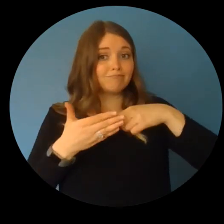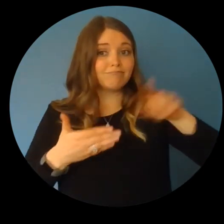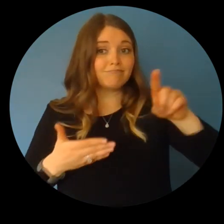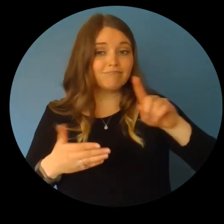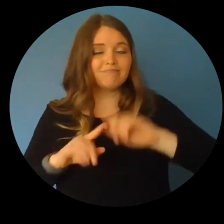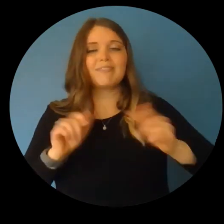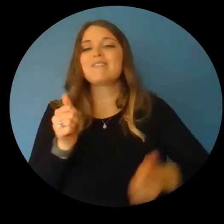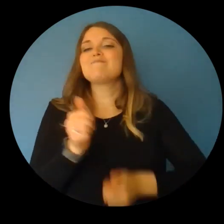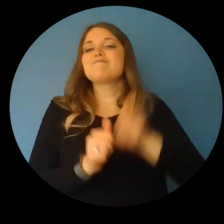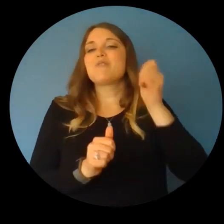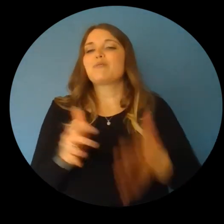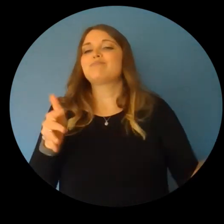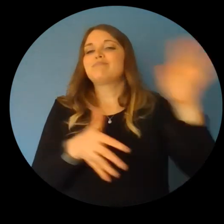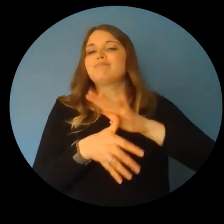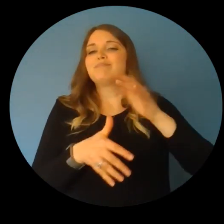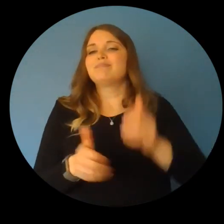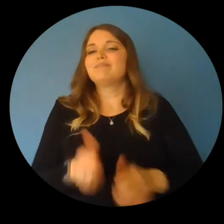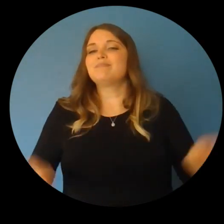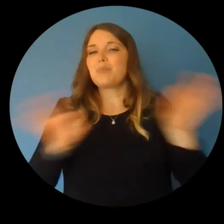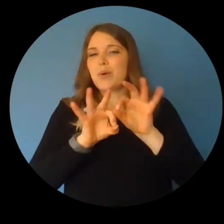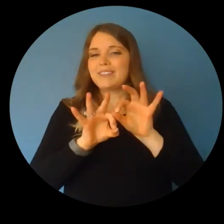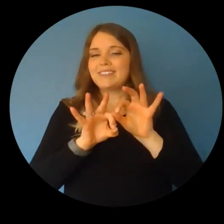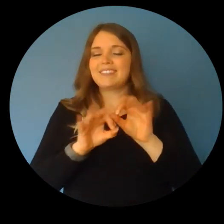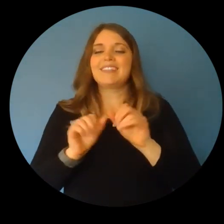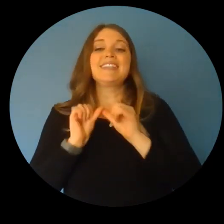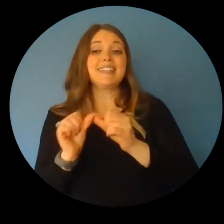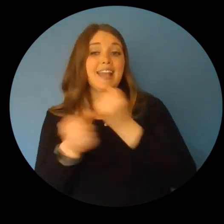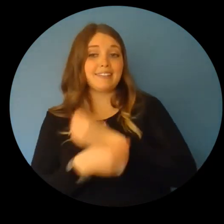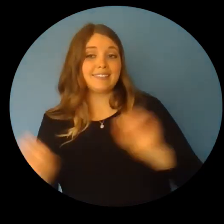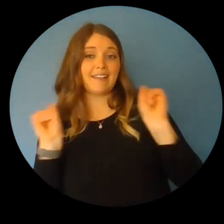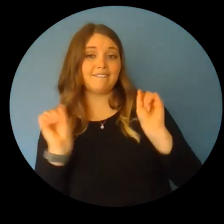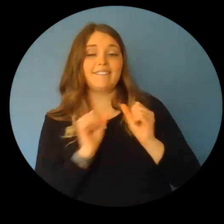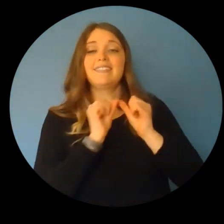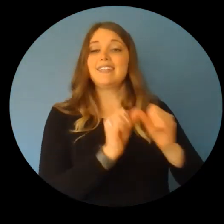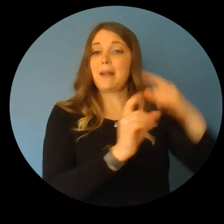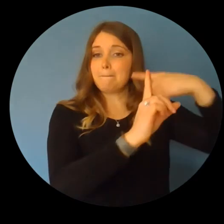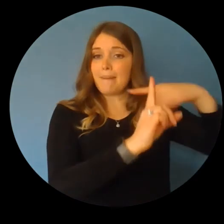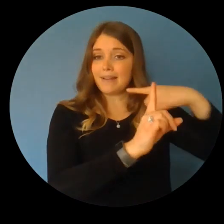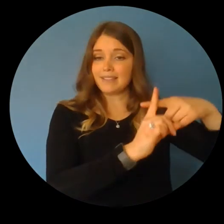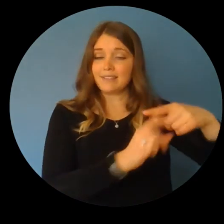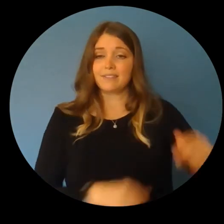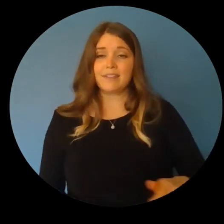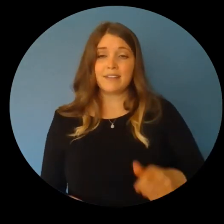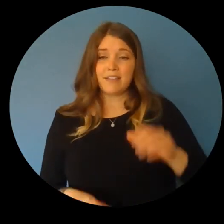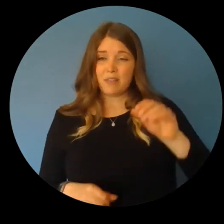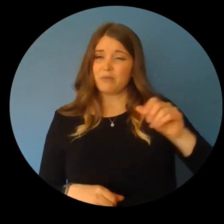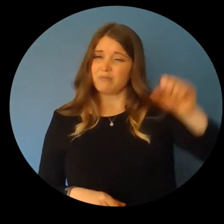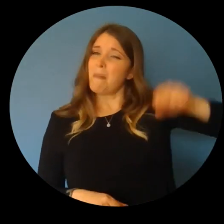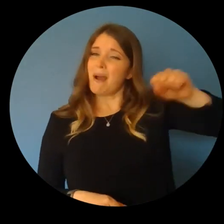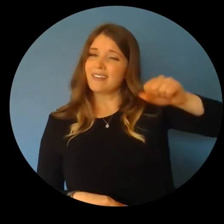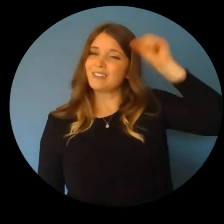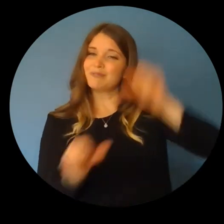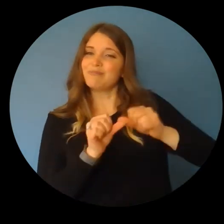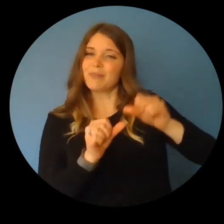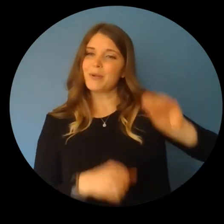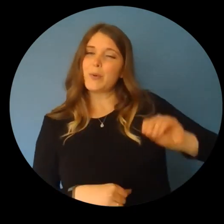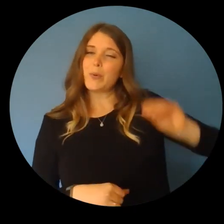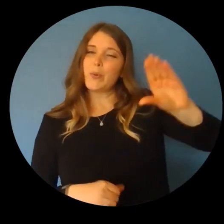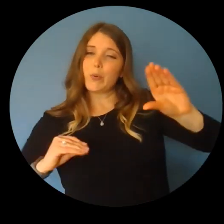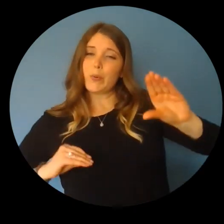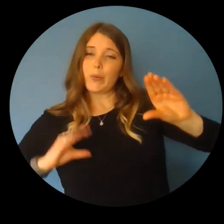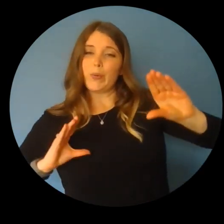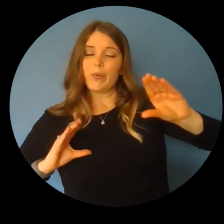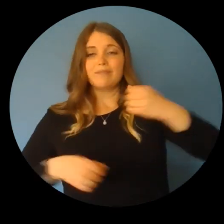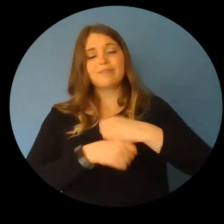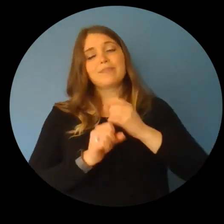stay safe, stay positive, fill up other people's buckets. Right now, more than ever, we need to make sure that we are kind